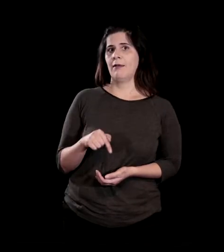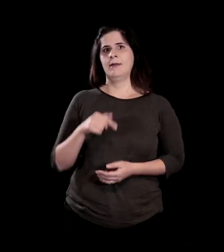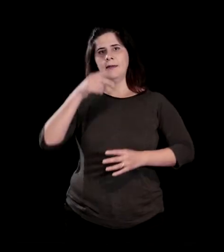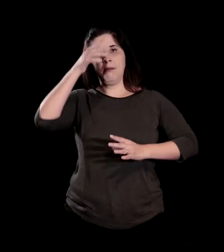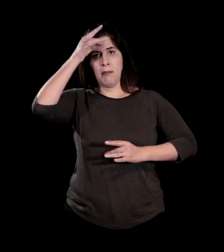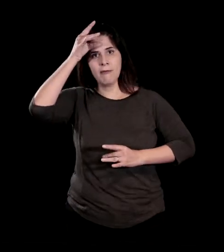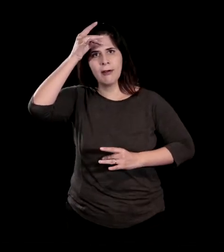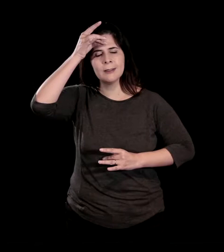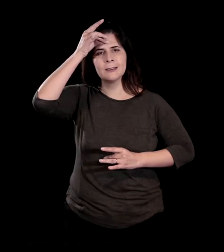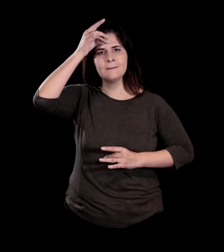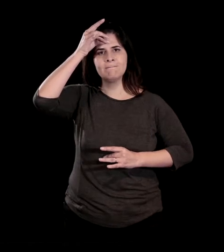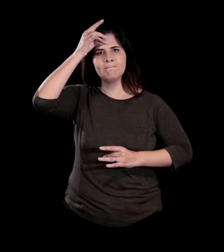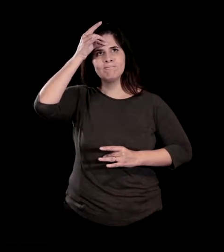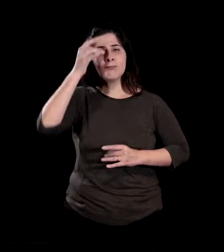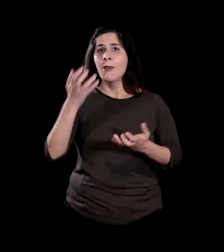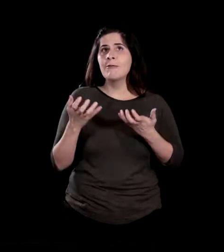Performance, I wanted to have